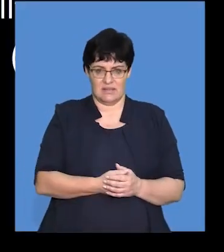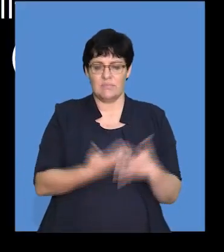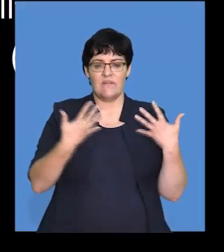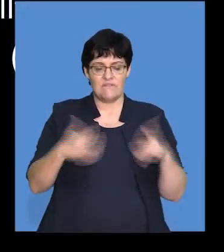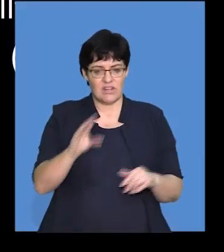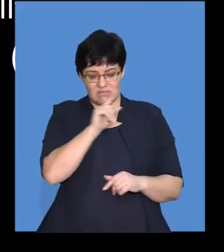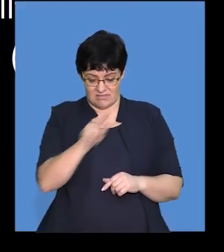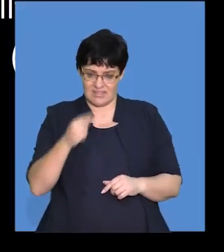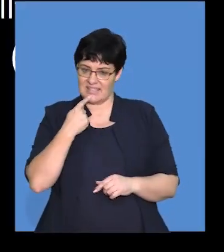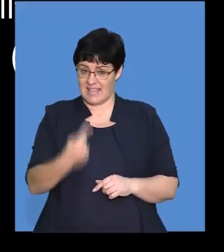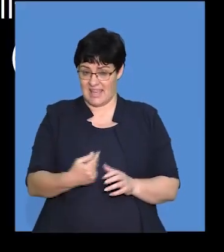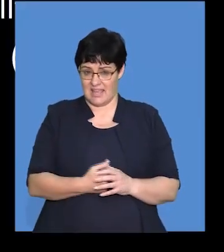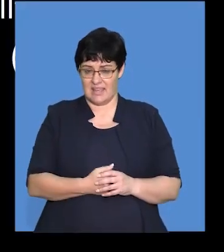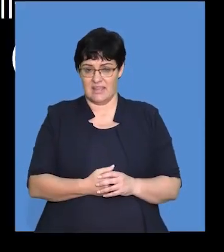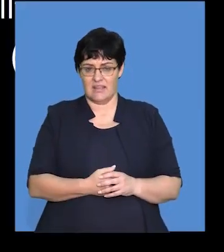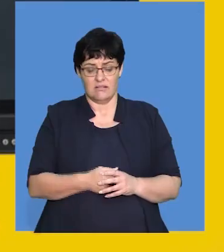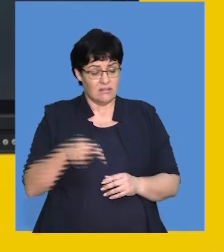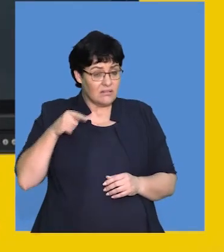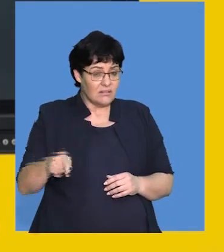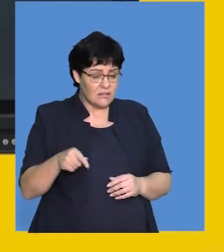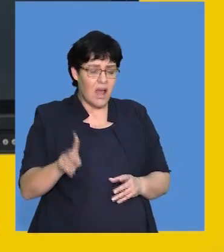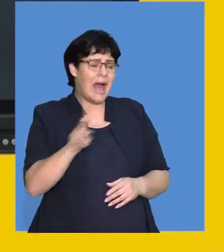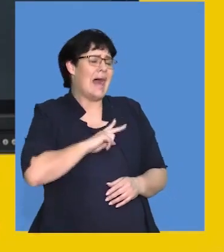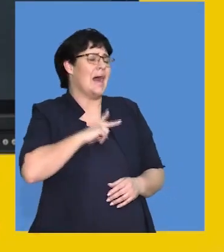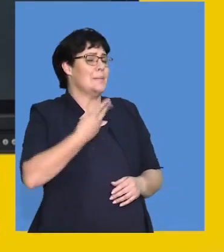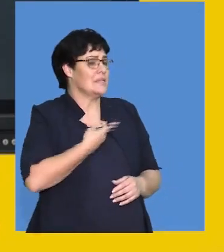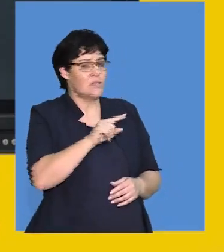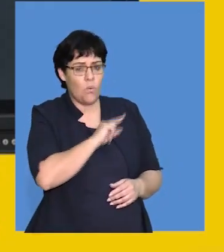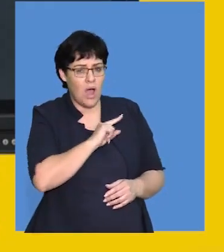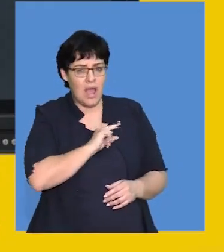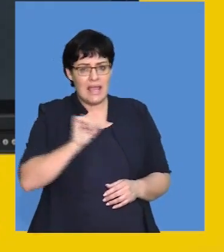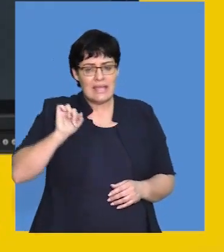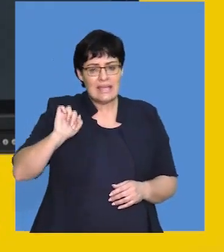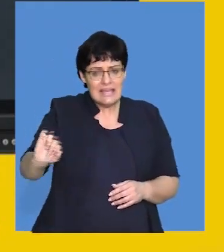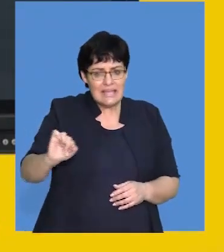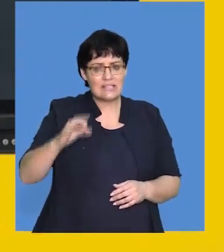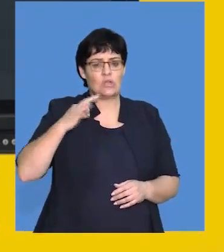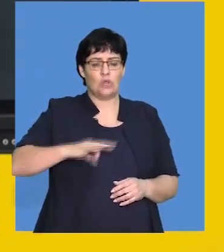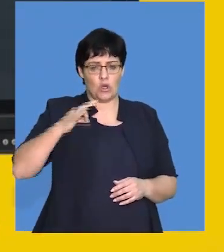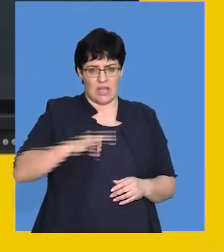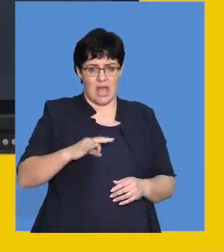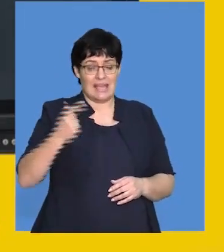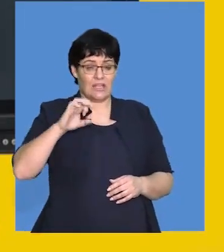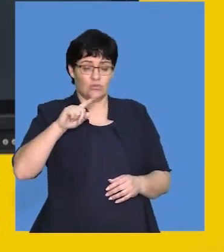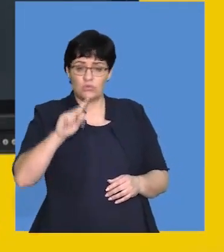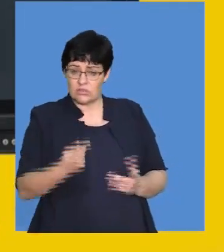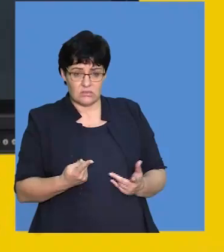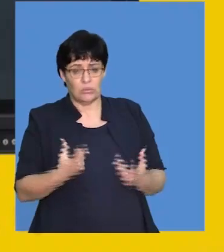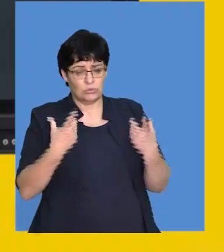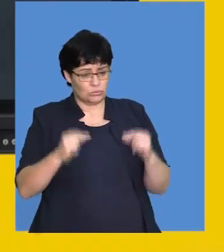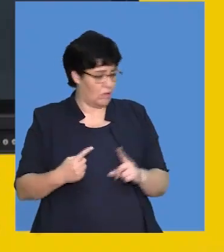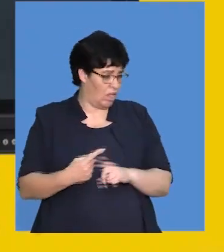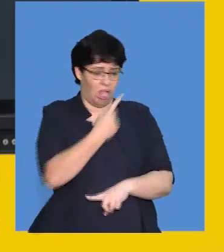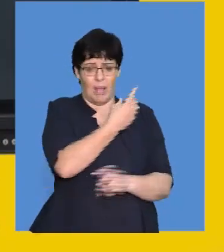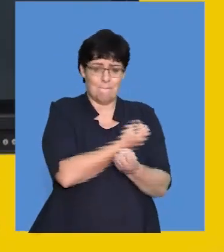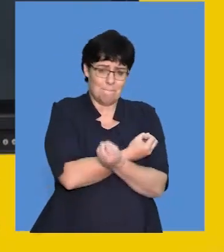the fact that he is upset because his daughter Gertrude has got so many men